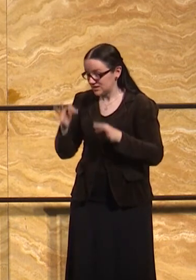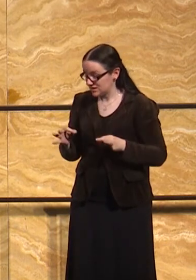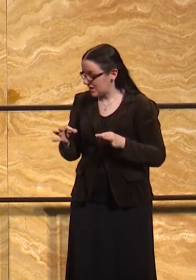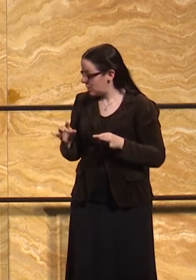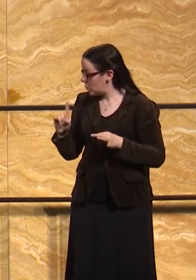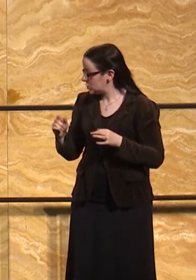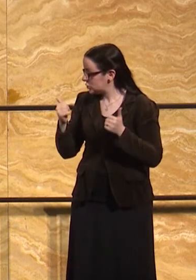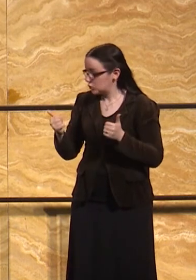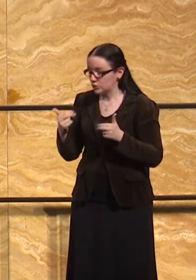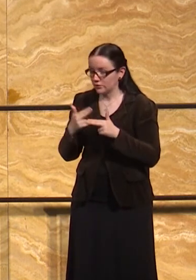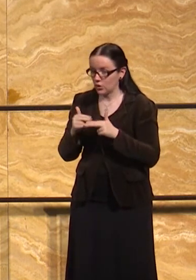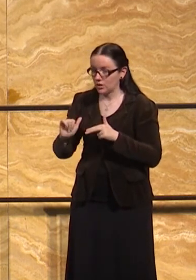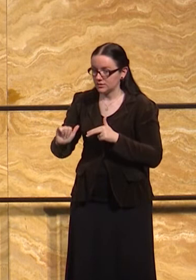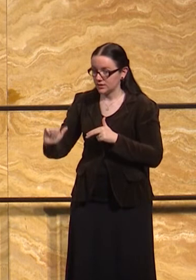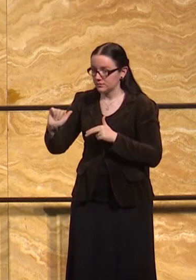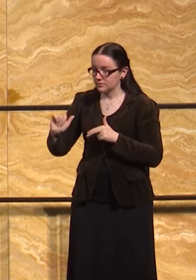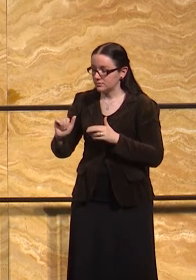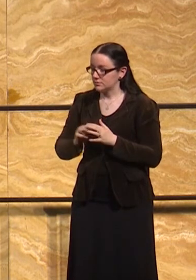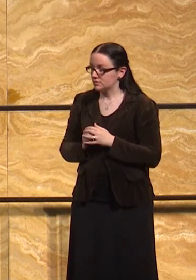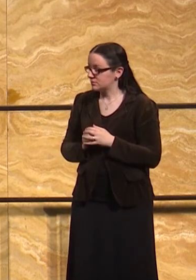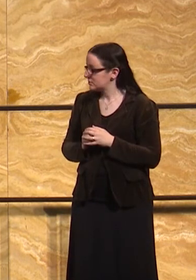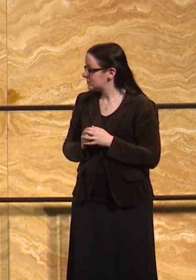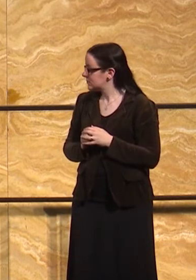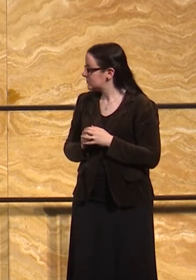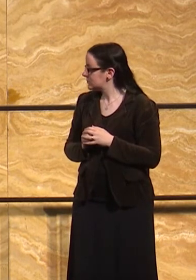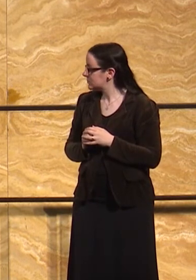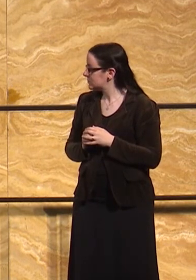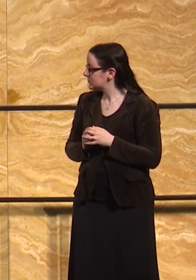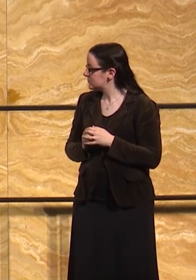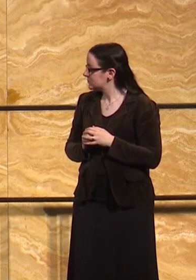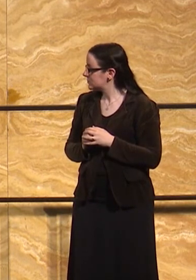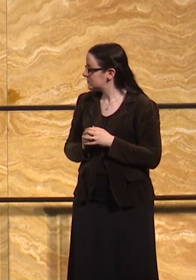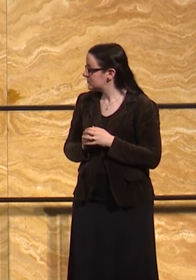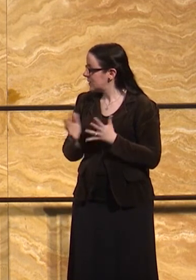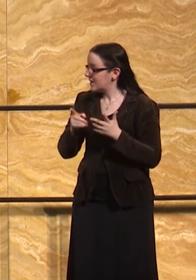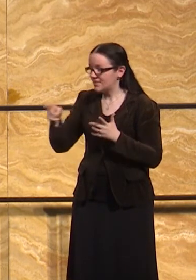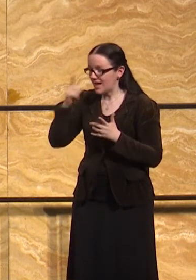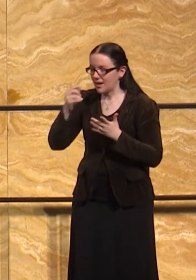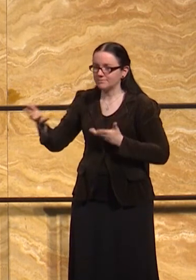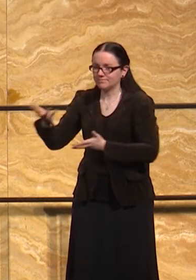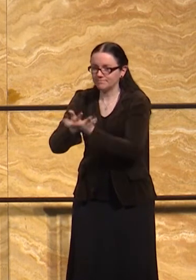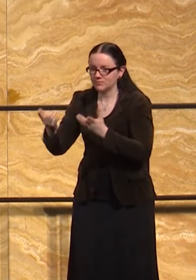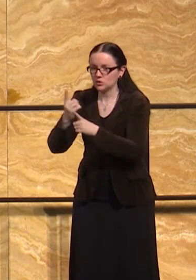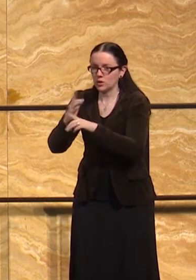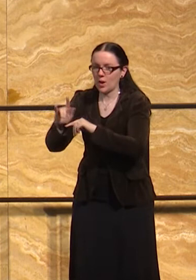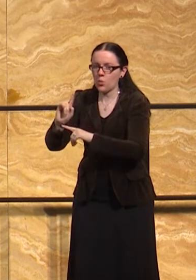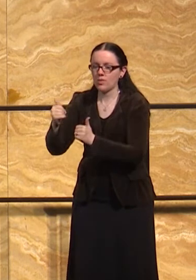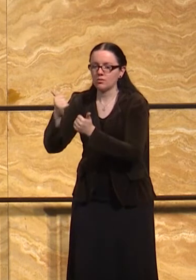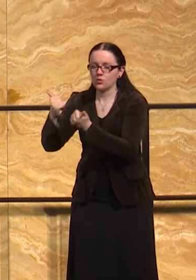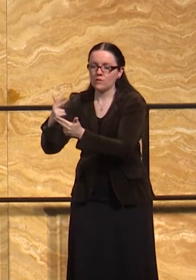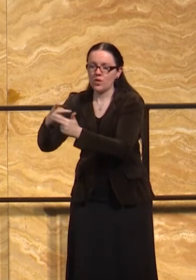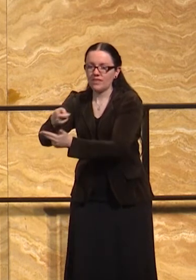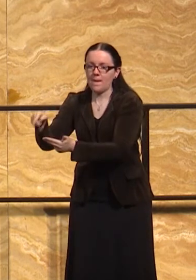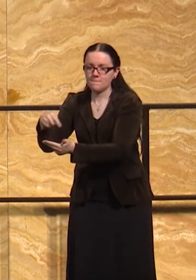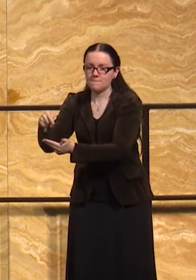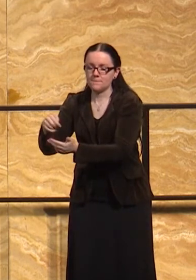what is good for it and you protect the space for them to have a conversation around what is good for them? Protecting that space is not the same as